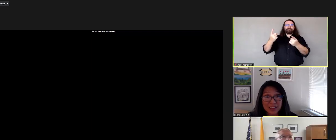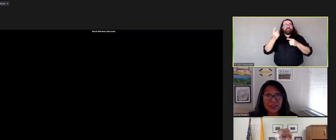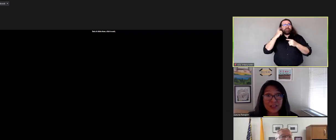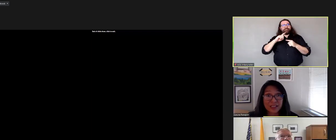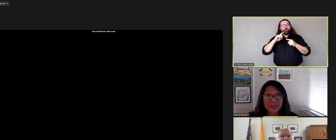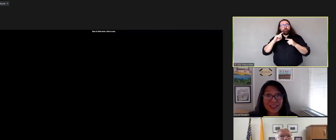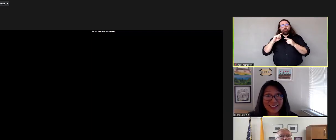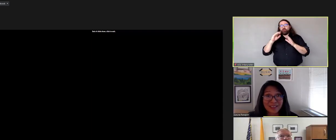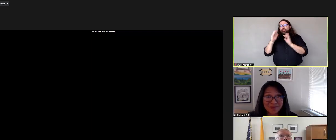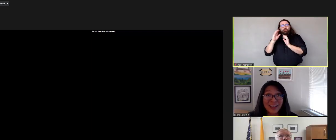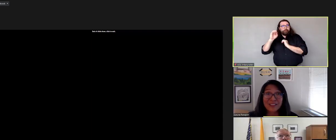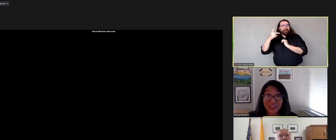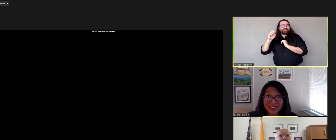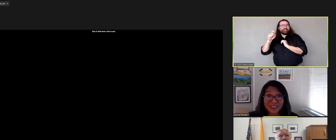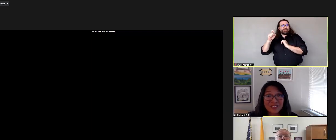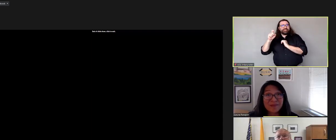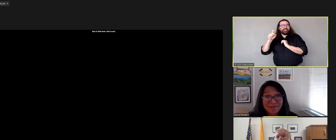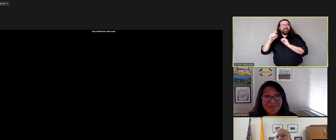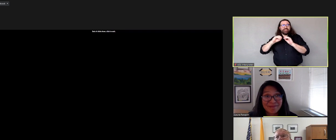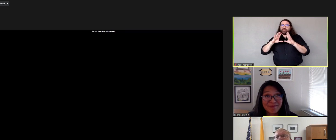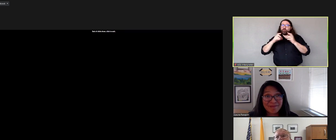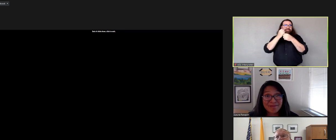actually a very safe vaccine and effective.